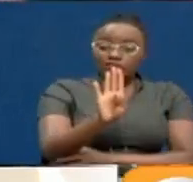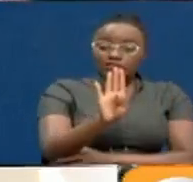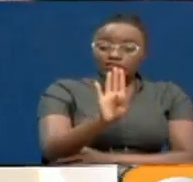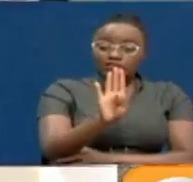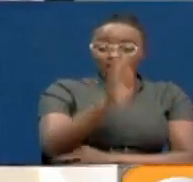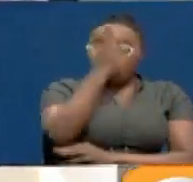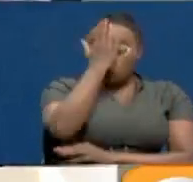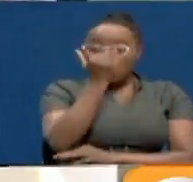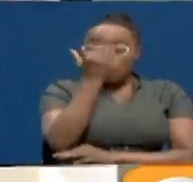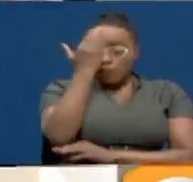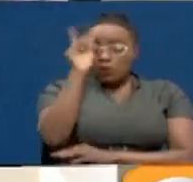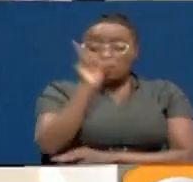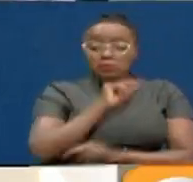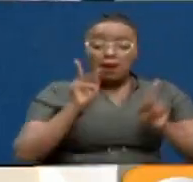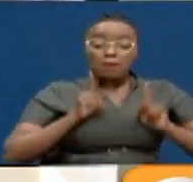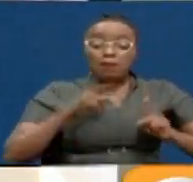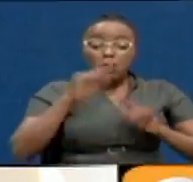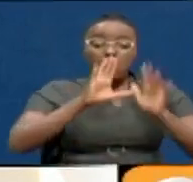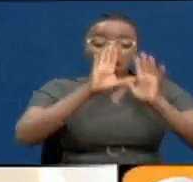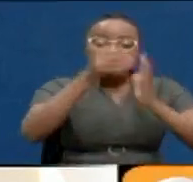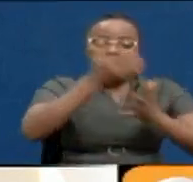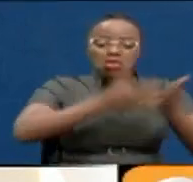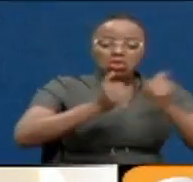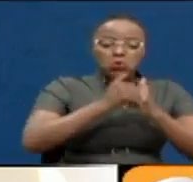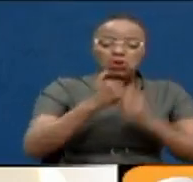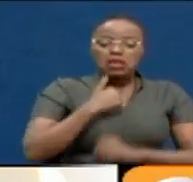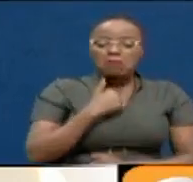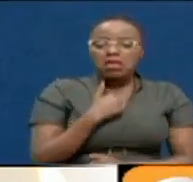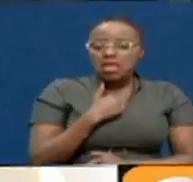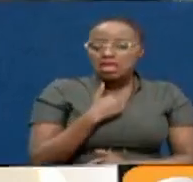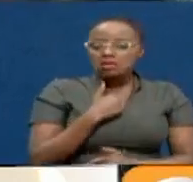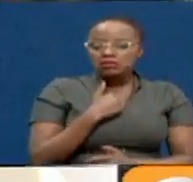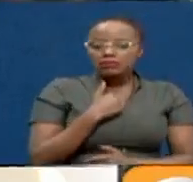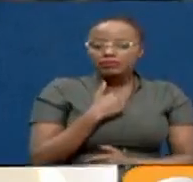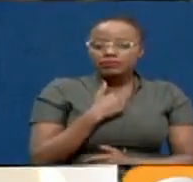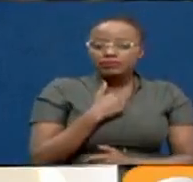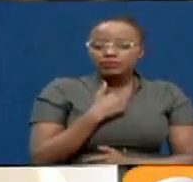Of course, I know the people who later on interacted with me,